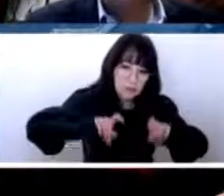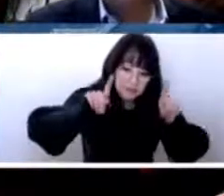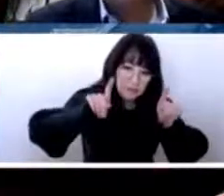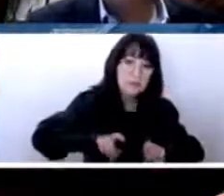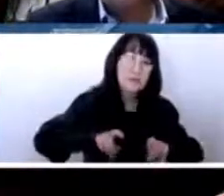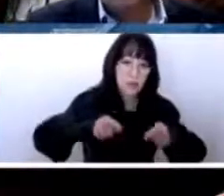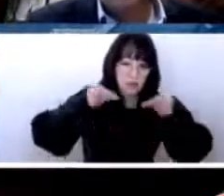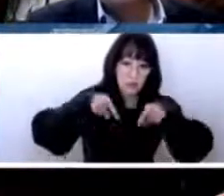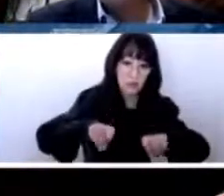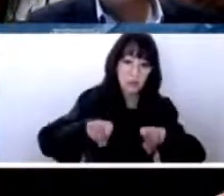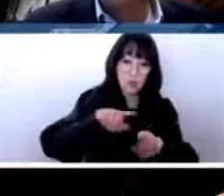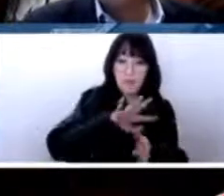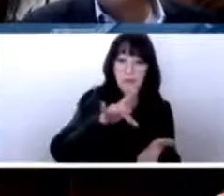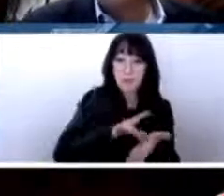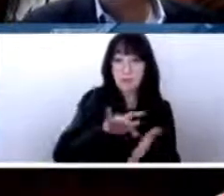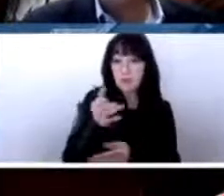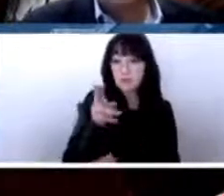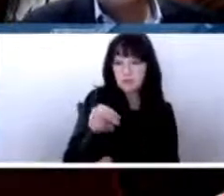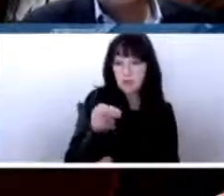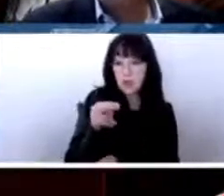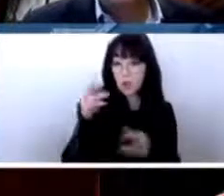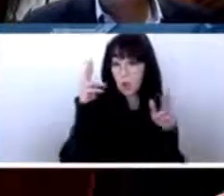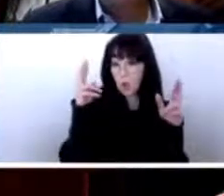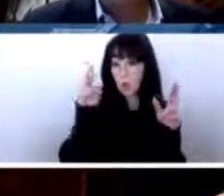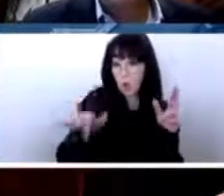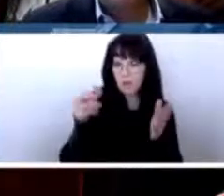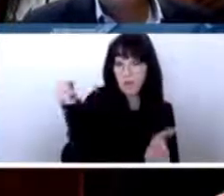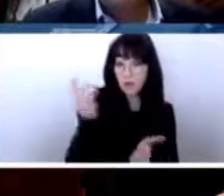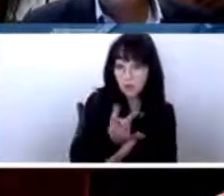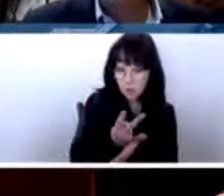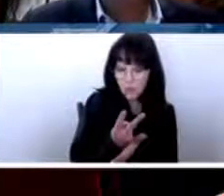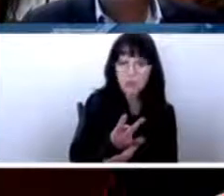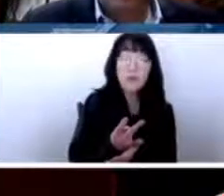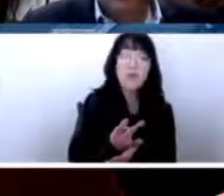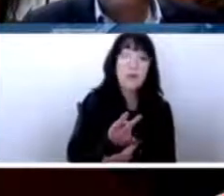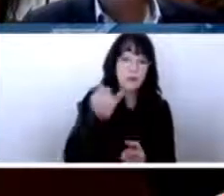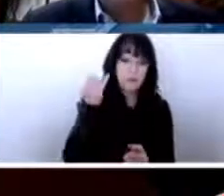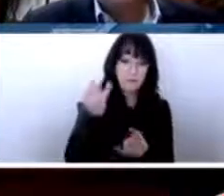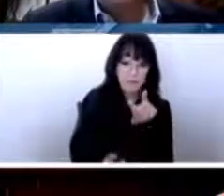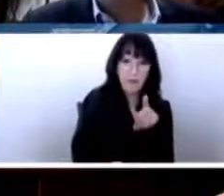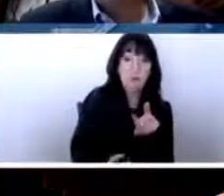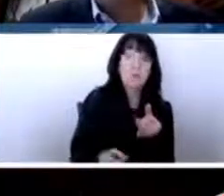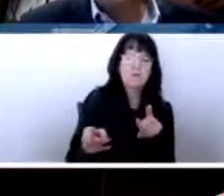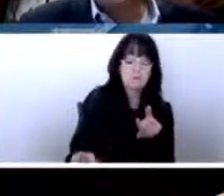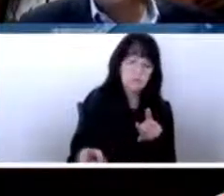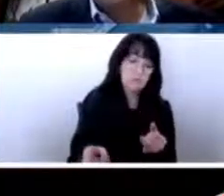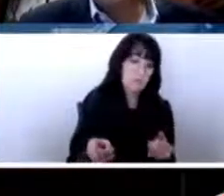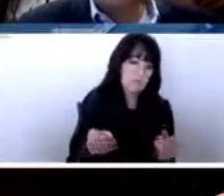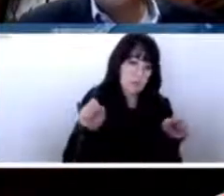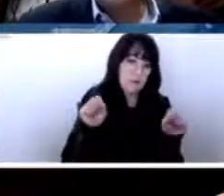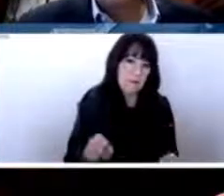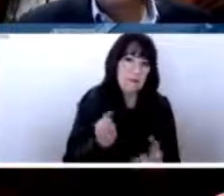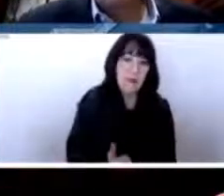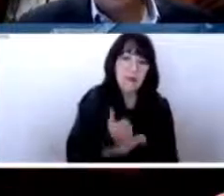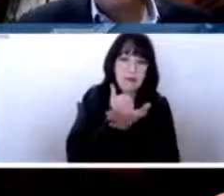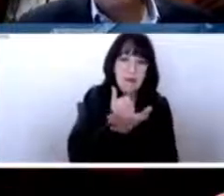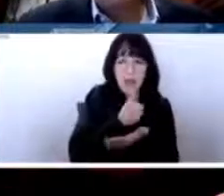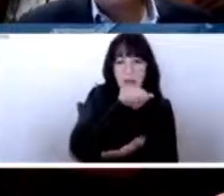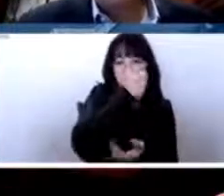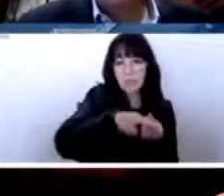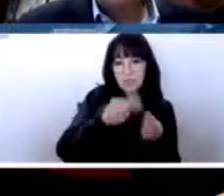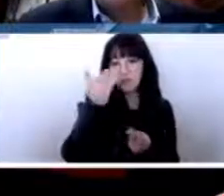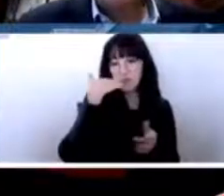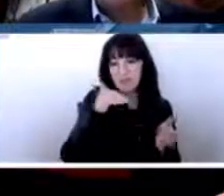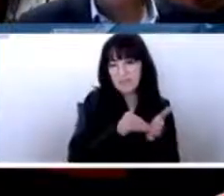if that gets approved and finalized, which could bring us another 10 to 15,000 tests a week. School testing will start back